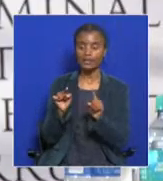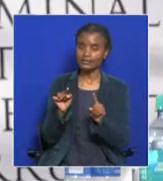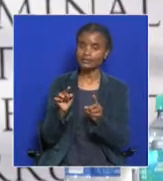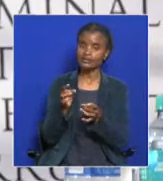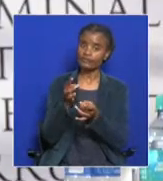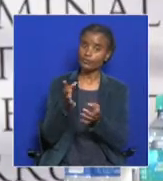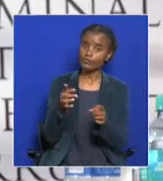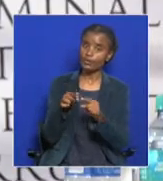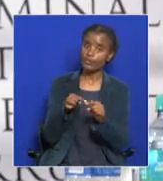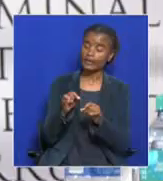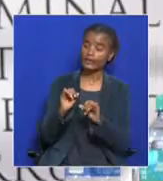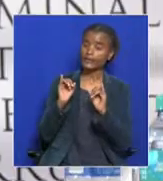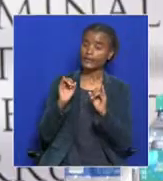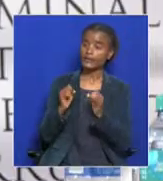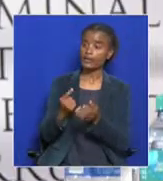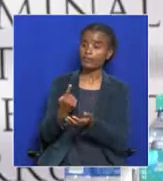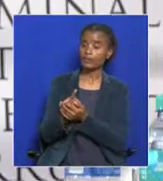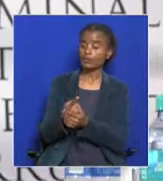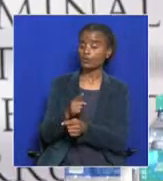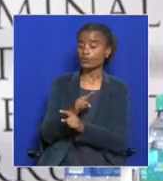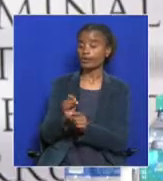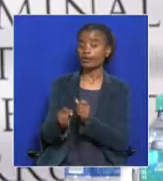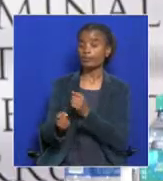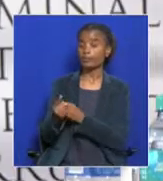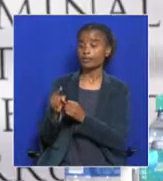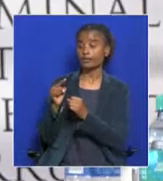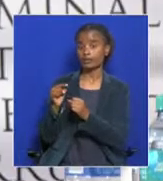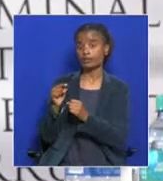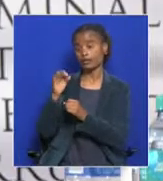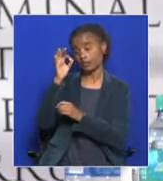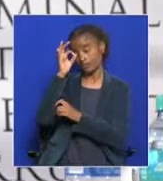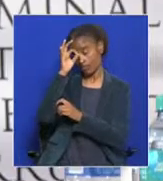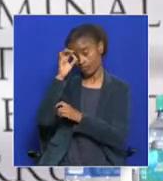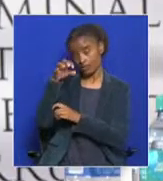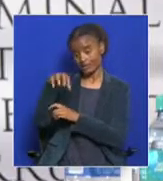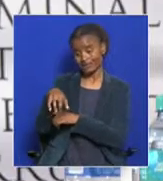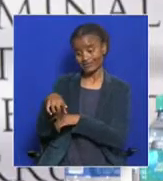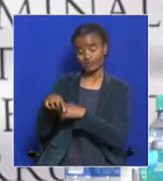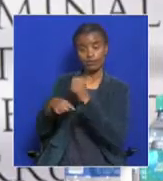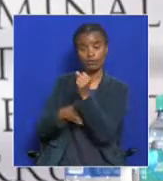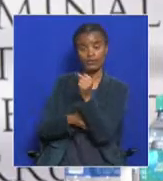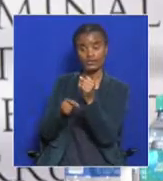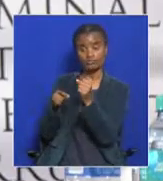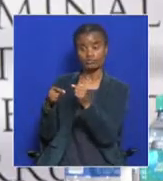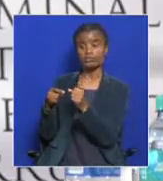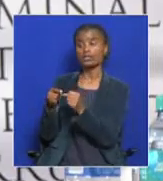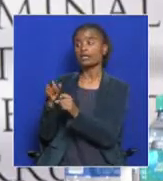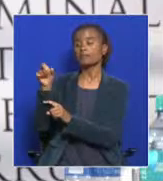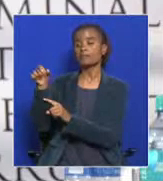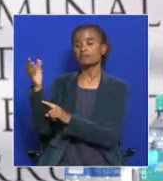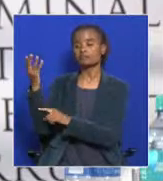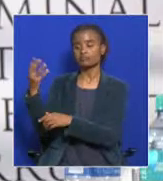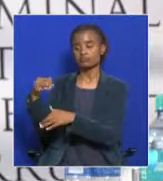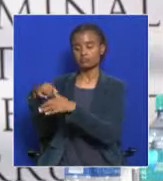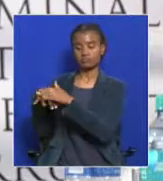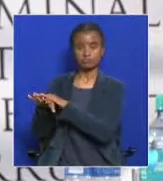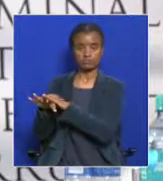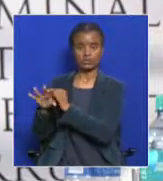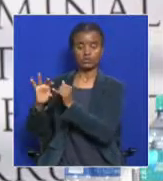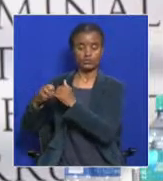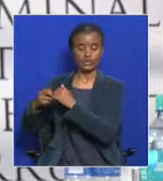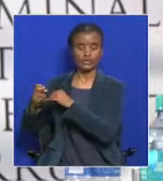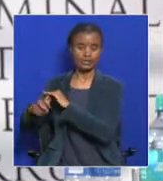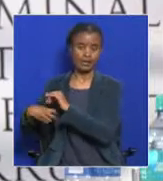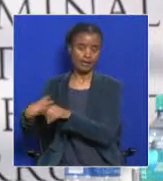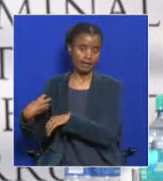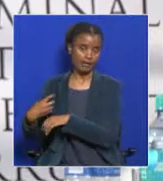attempted break-in. Your reaction was to then involve yourself, it would sound, on exhibits